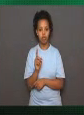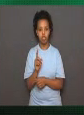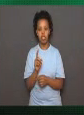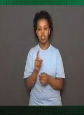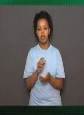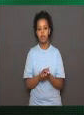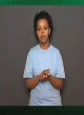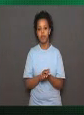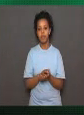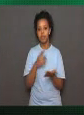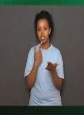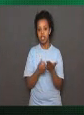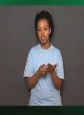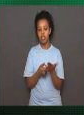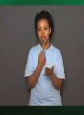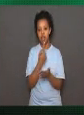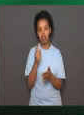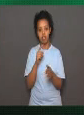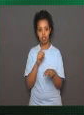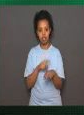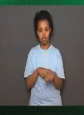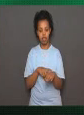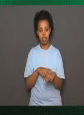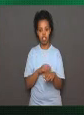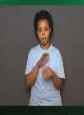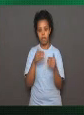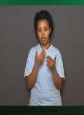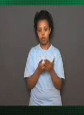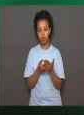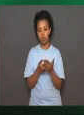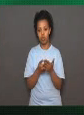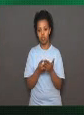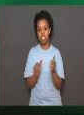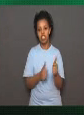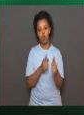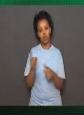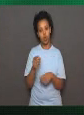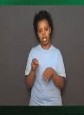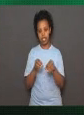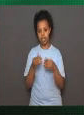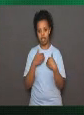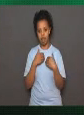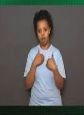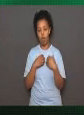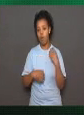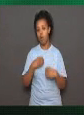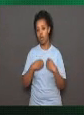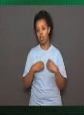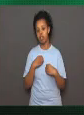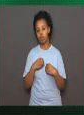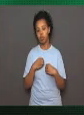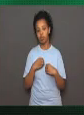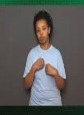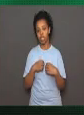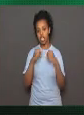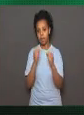Instincts often involve a complex sequence of actions that the organism is capable